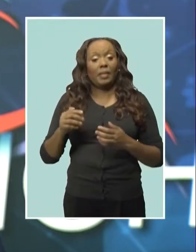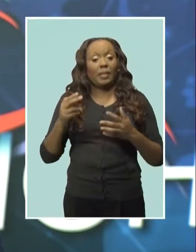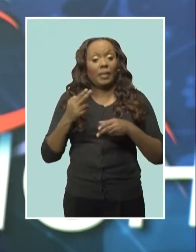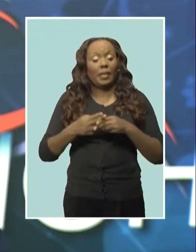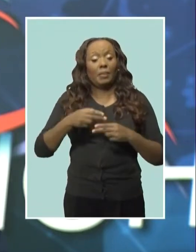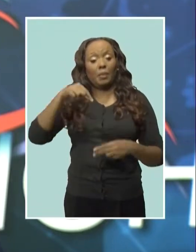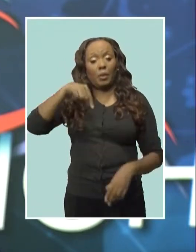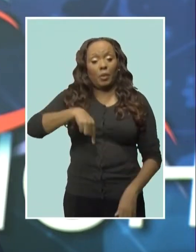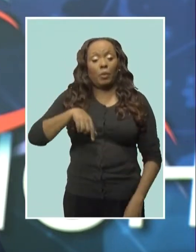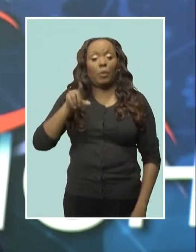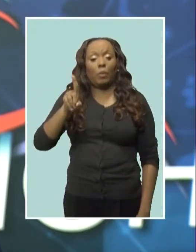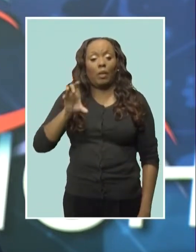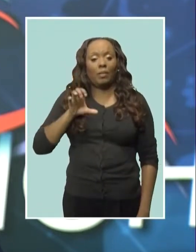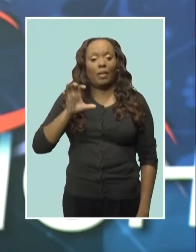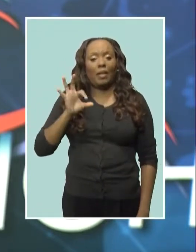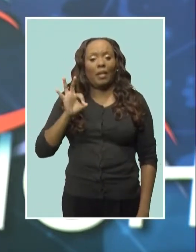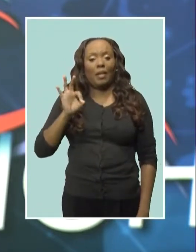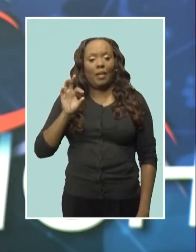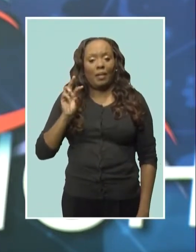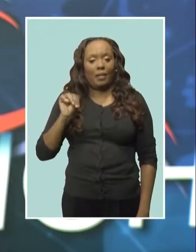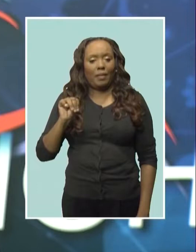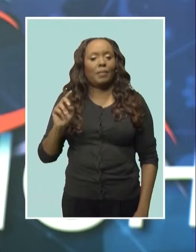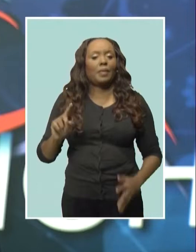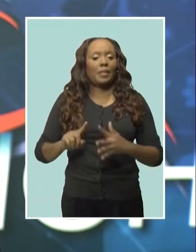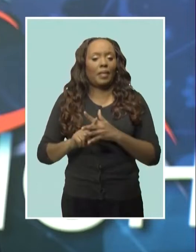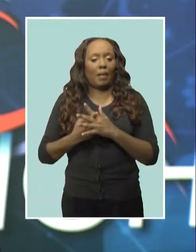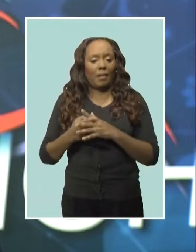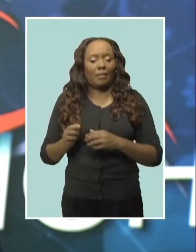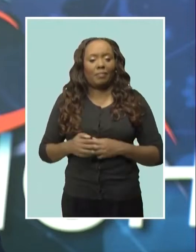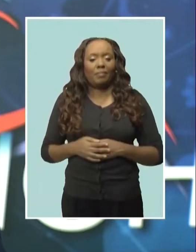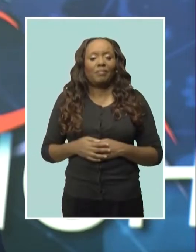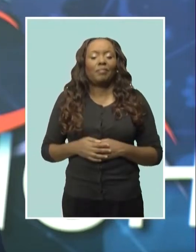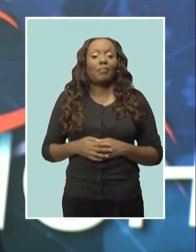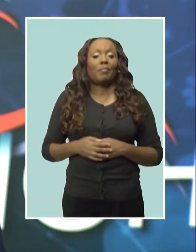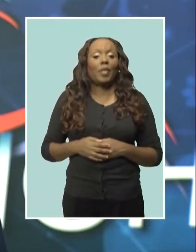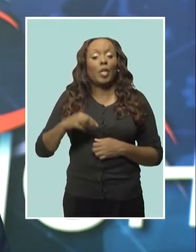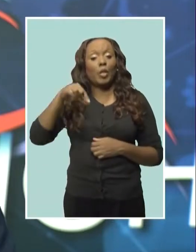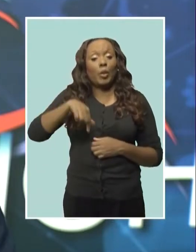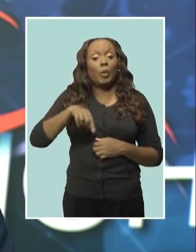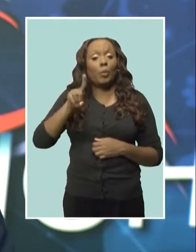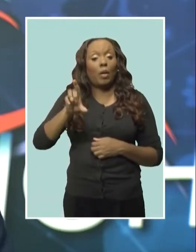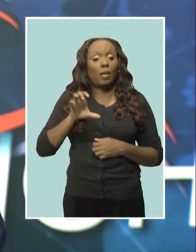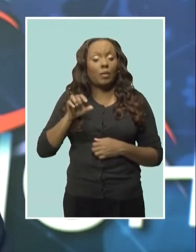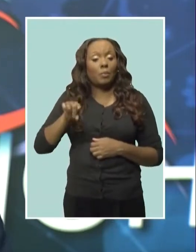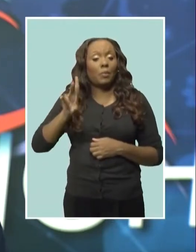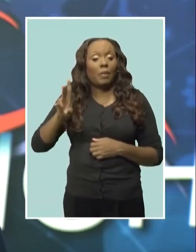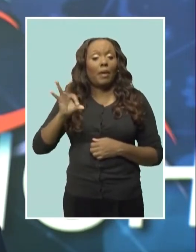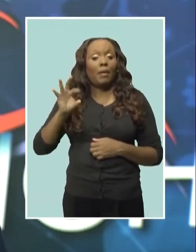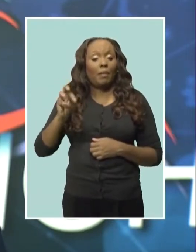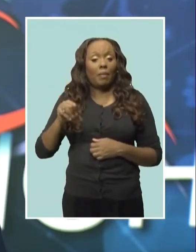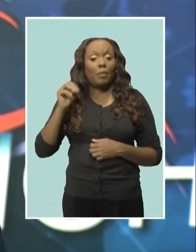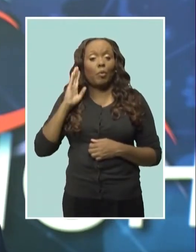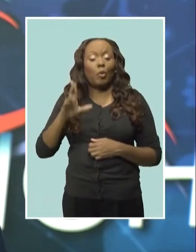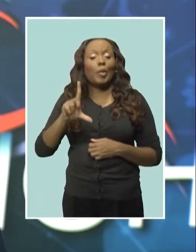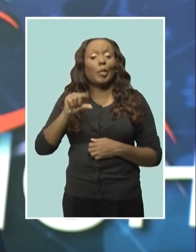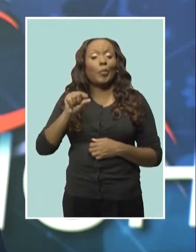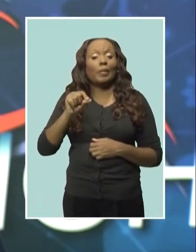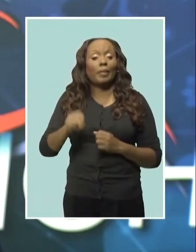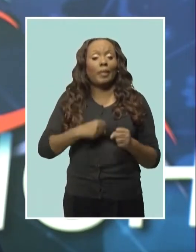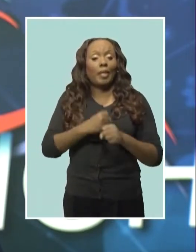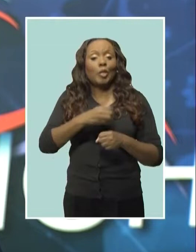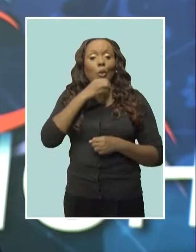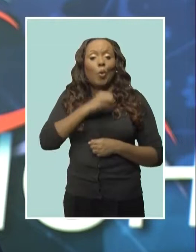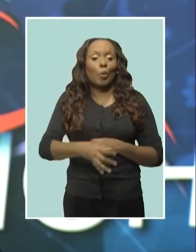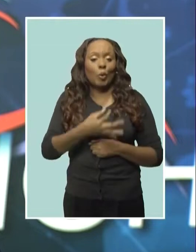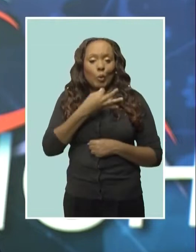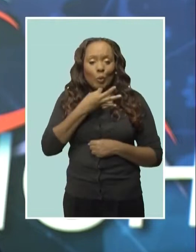here at the CBC. Q100.7 FM is turning 20 in a few hours, and to celebrate the milestone, a